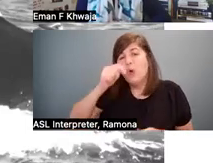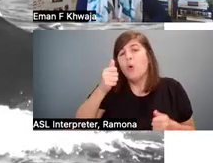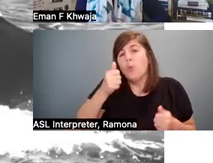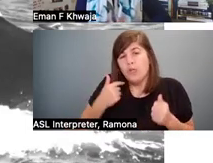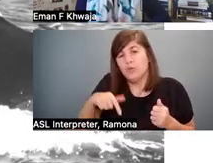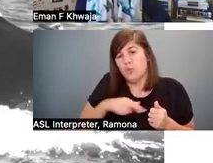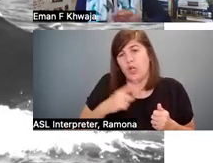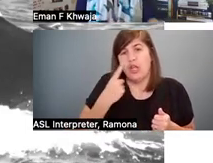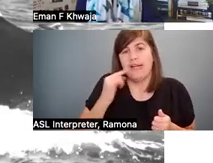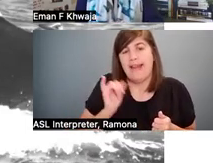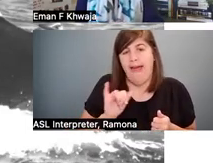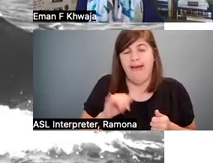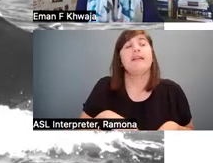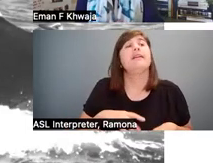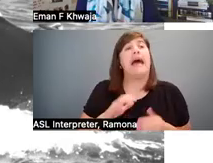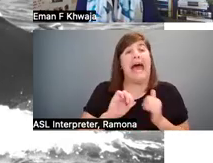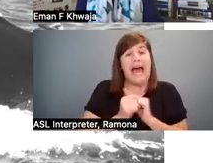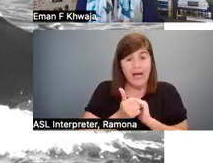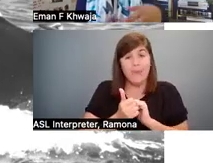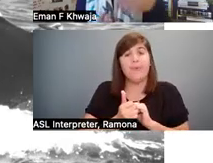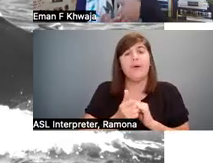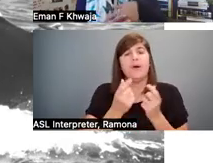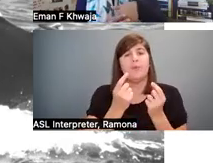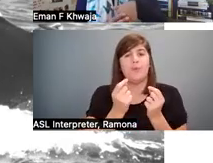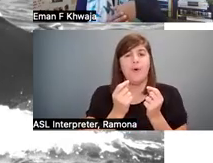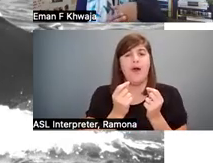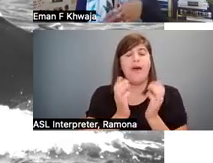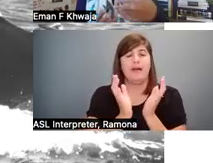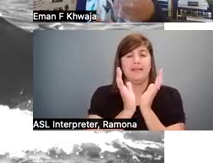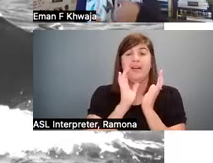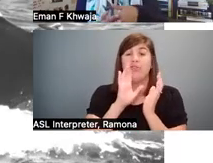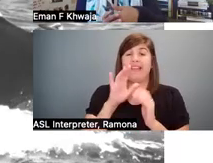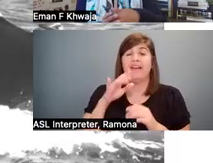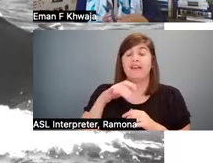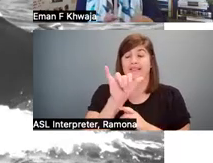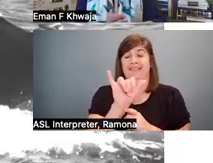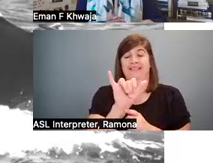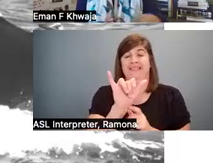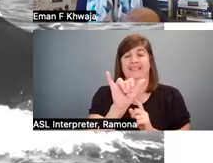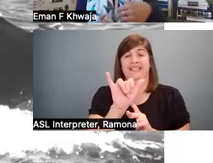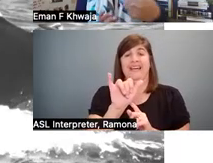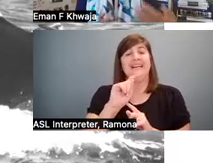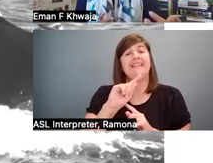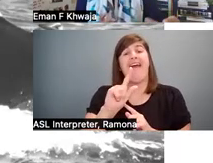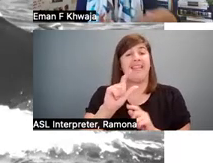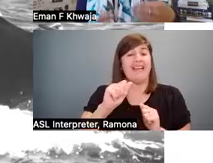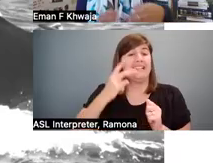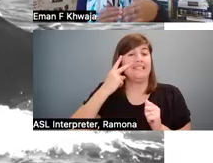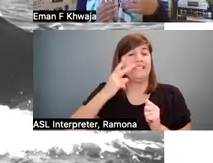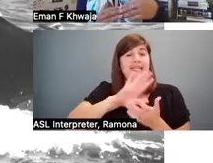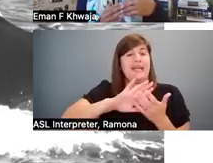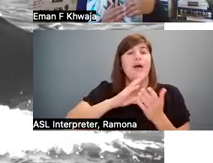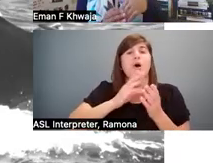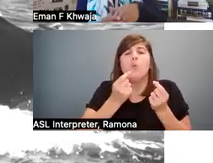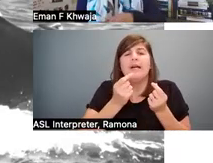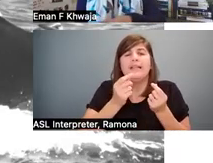at. And we can do that based on the patterns on the underside of their tails and also by their dorsal fins. So the dorsal fin is the fin